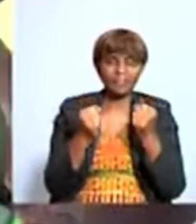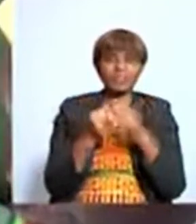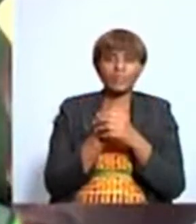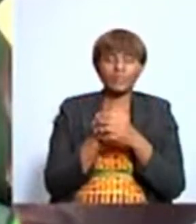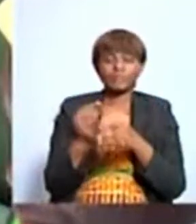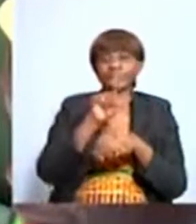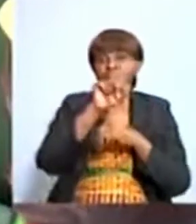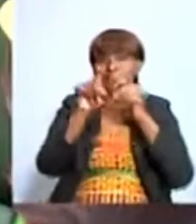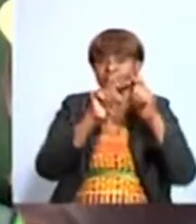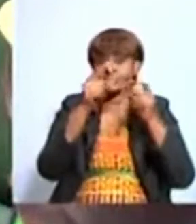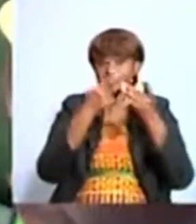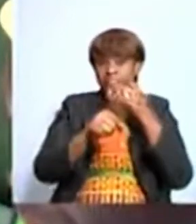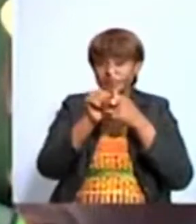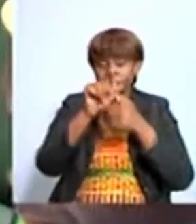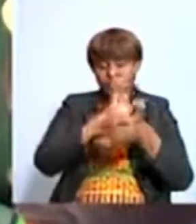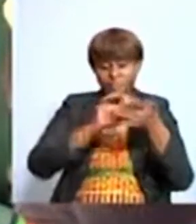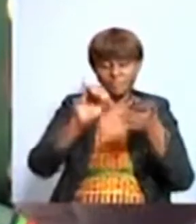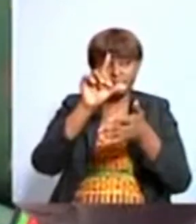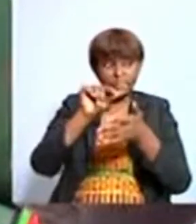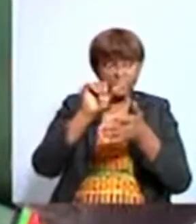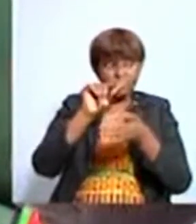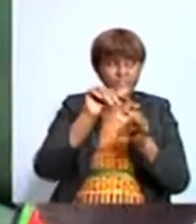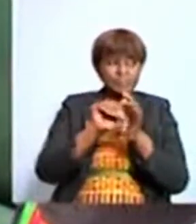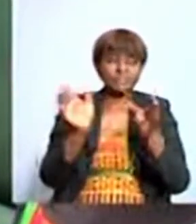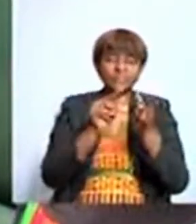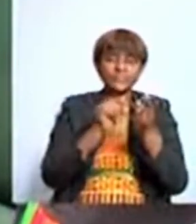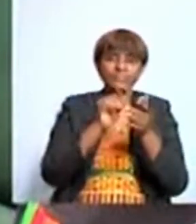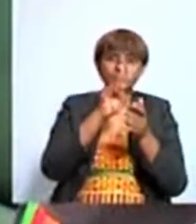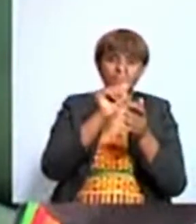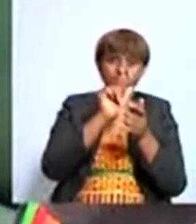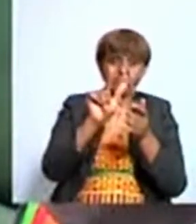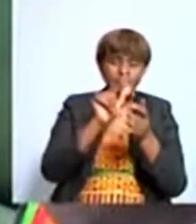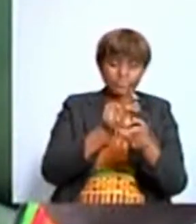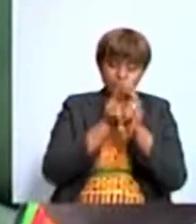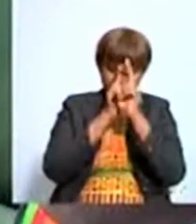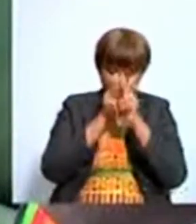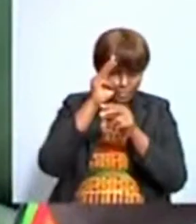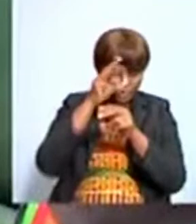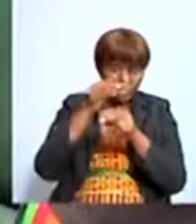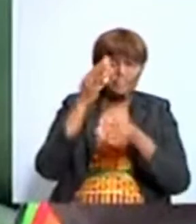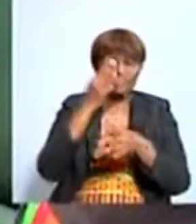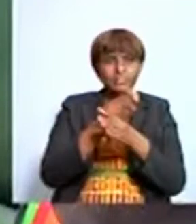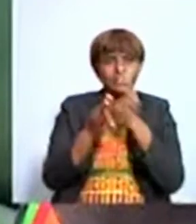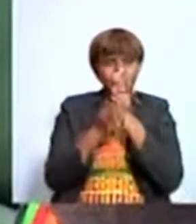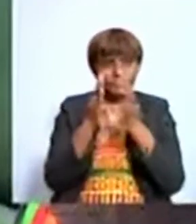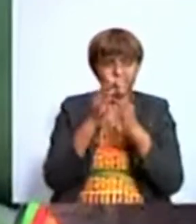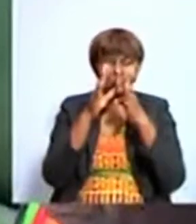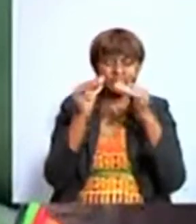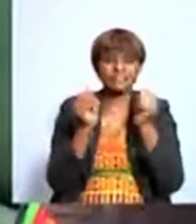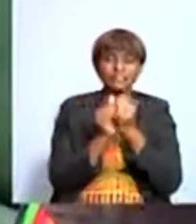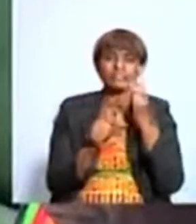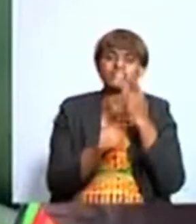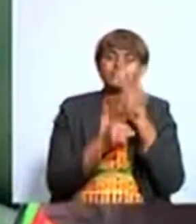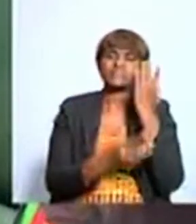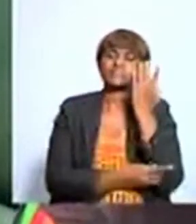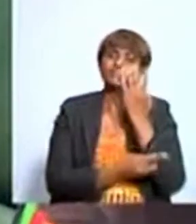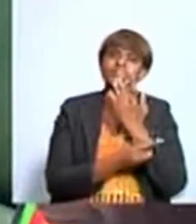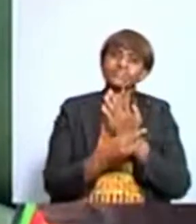The question is that Clause 20 stands part of the bill. The Honorable Minister of Infrastructure, Housing and Urban